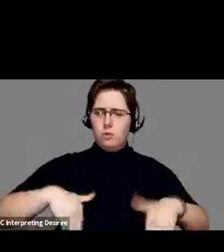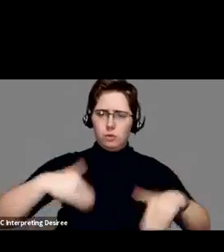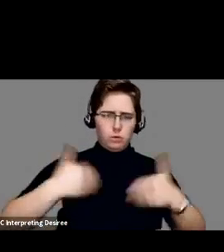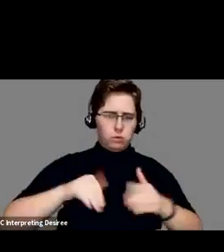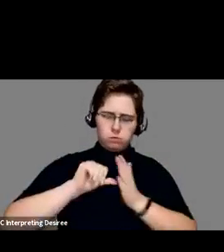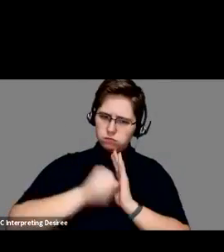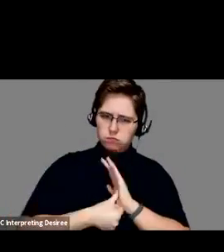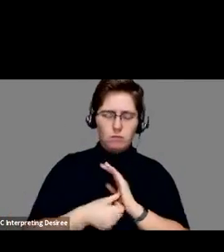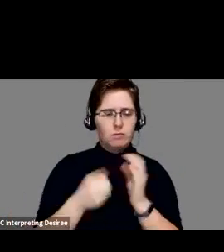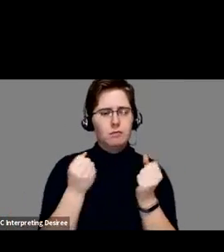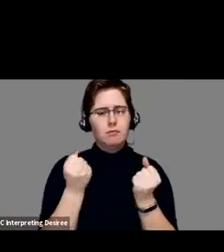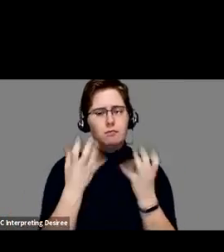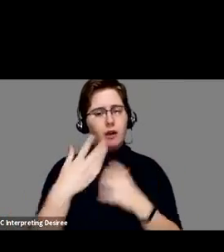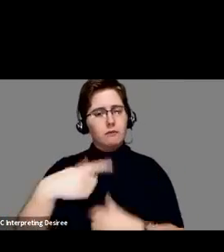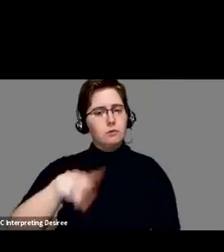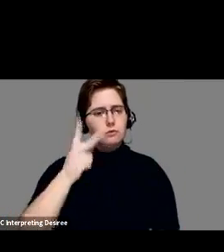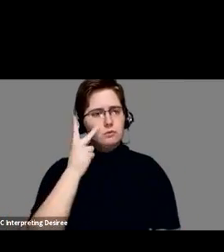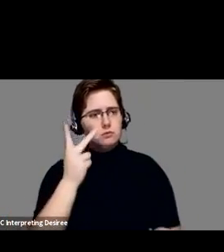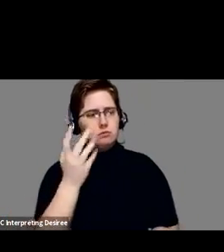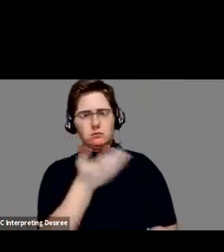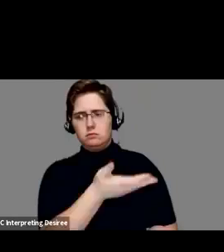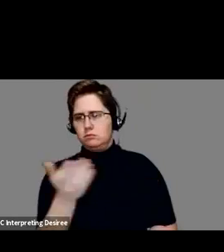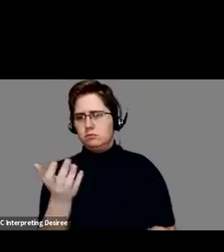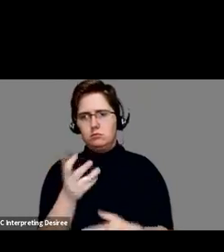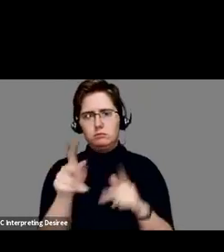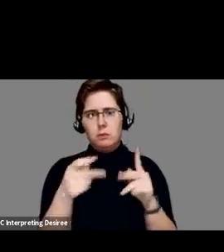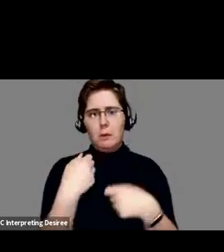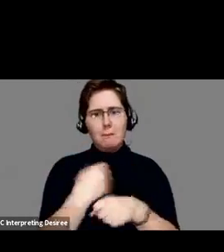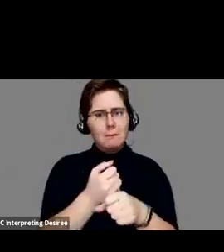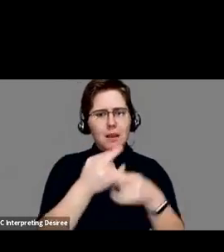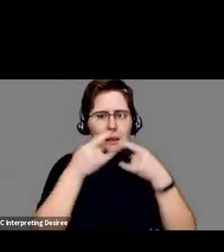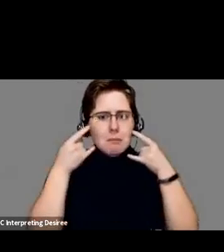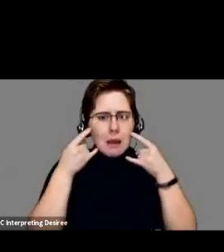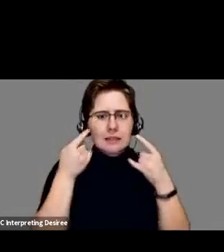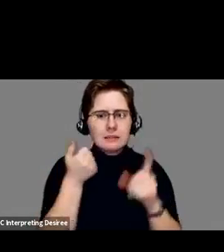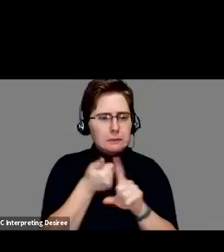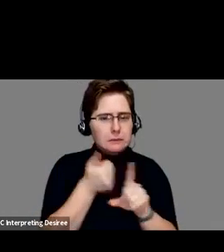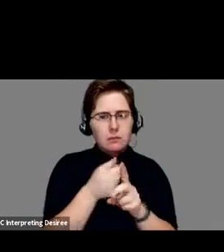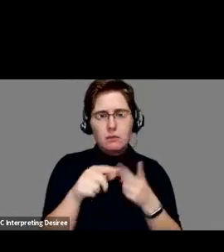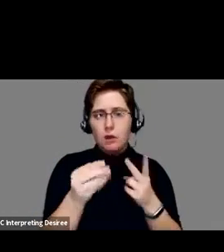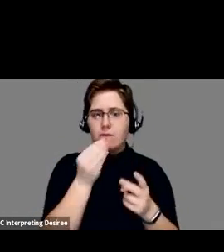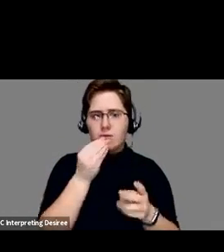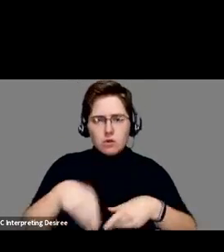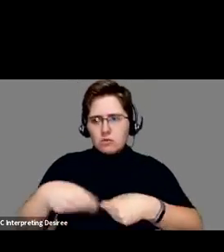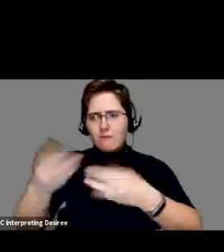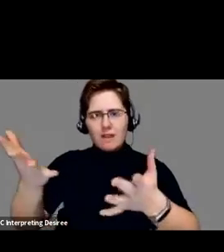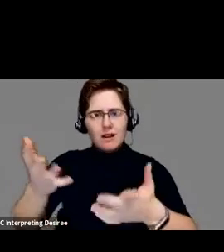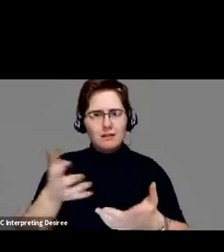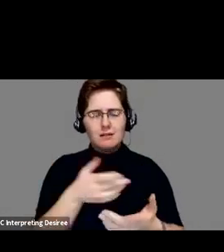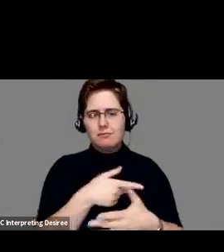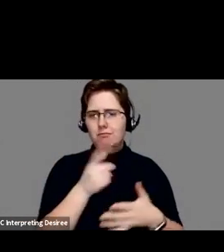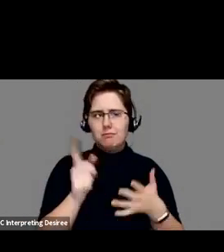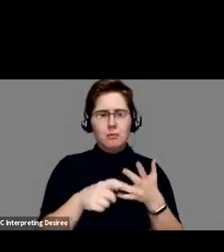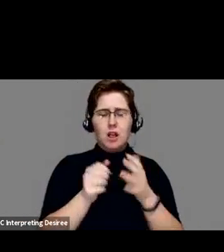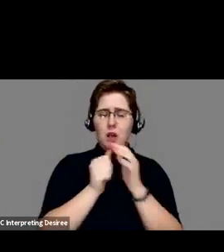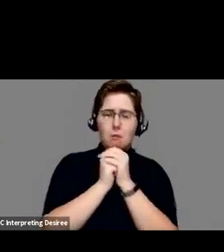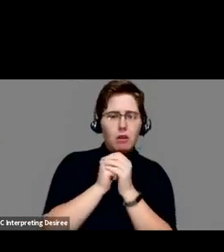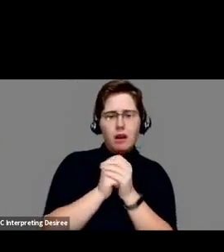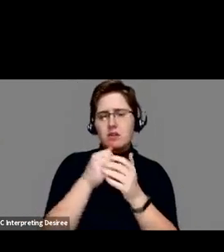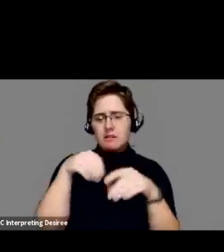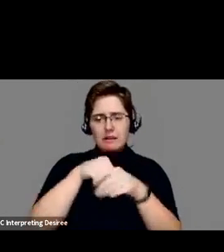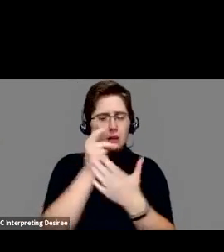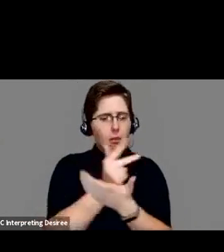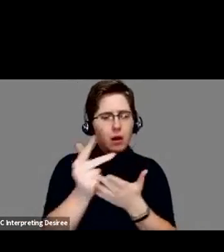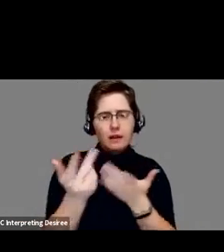many of you saw the people who were making masks at home, the meals that were provided. There were prayers in parking